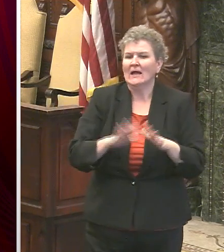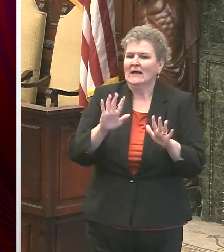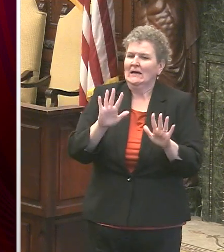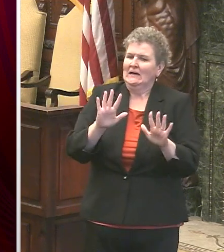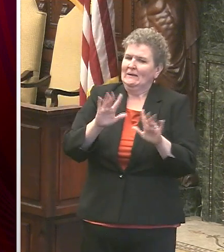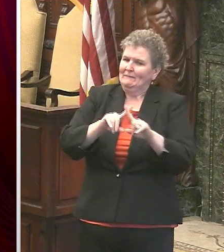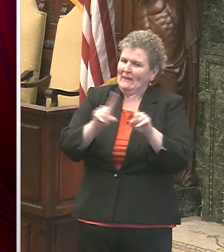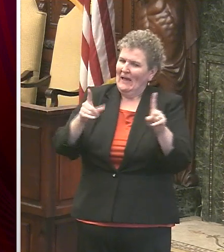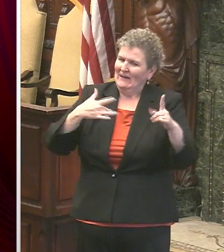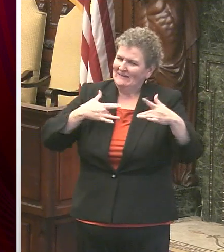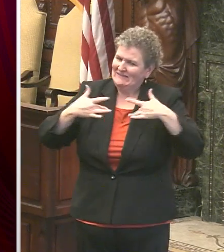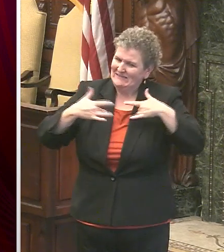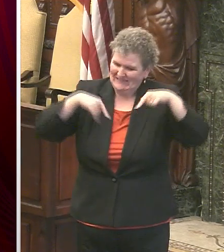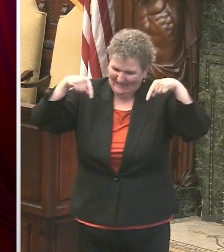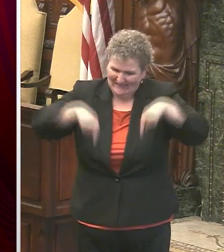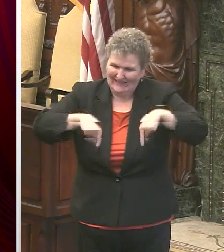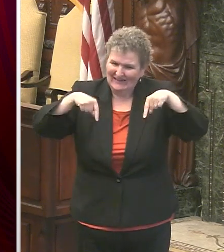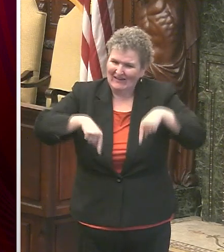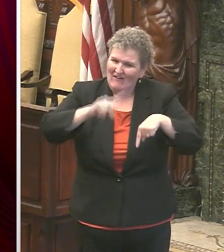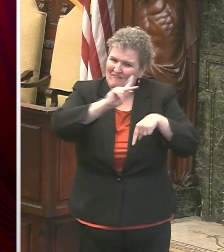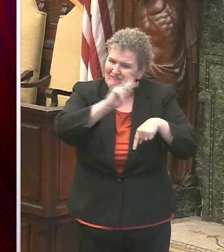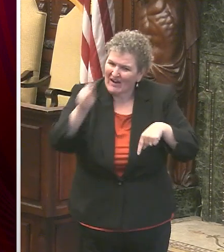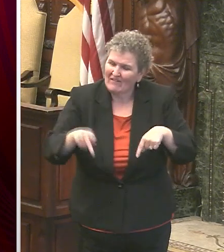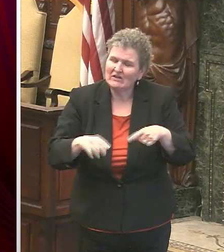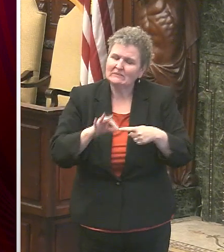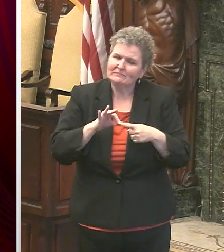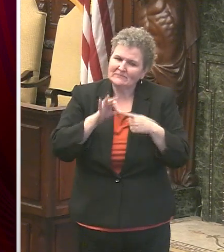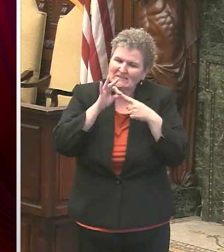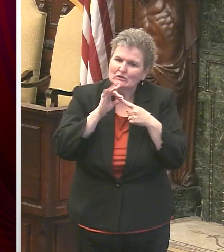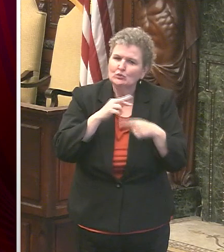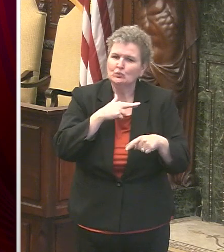has its own unique risks. We have many very